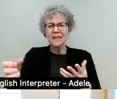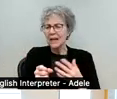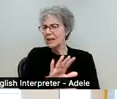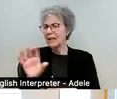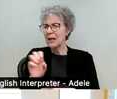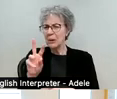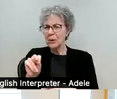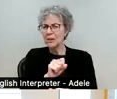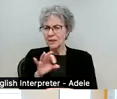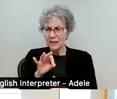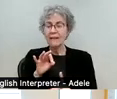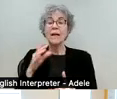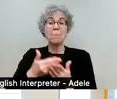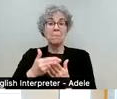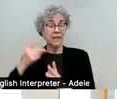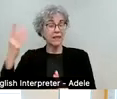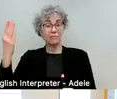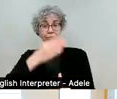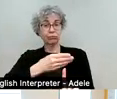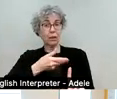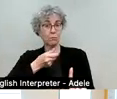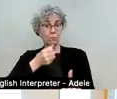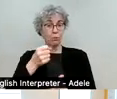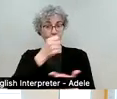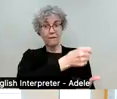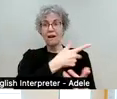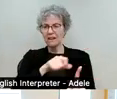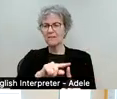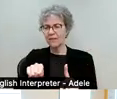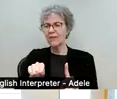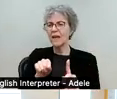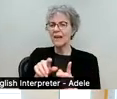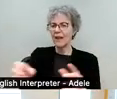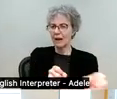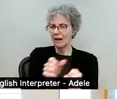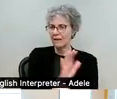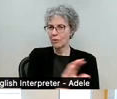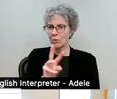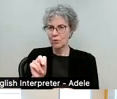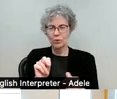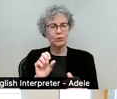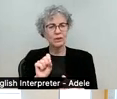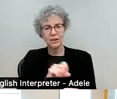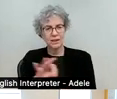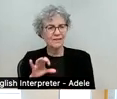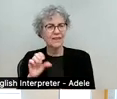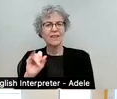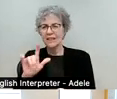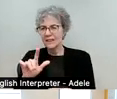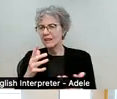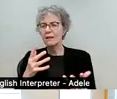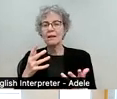provided directly to them. We also have SIL and complex care, complex support models, including people with